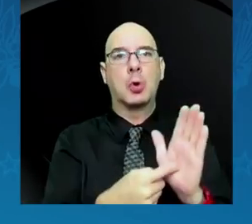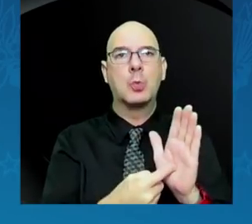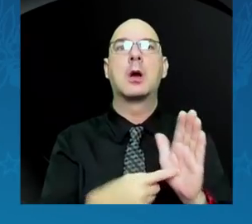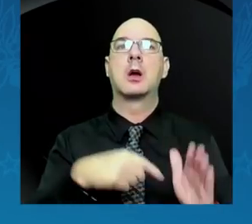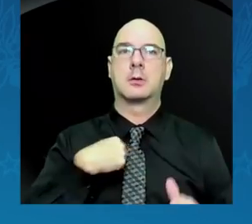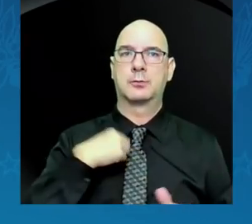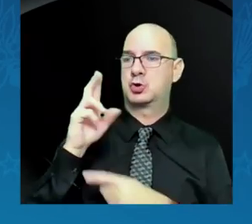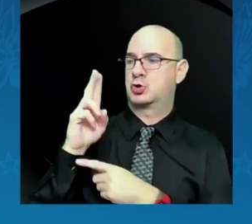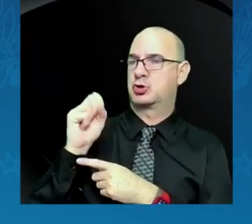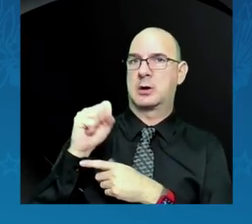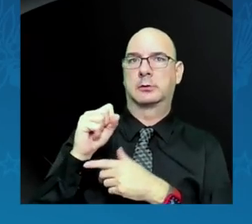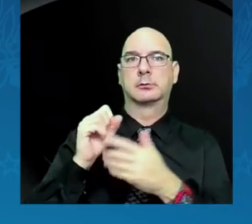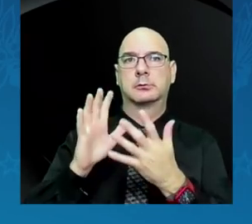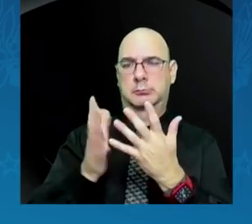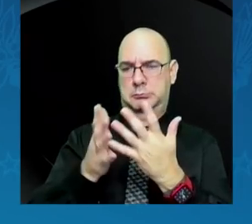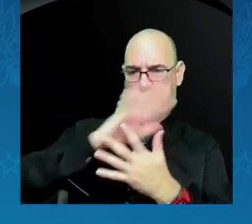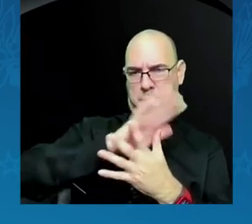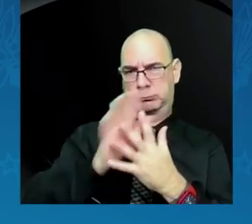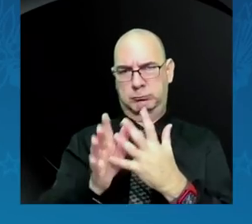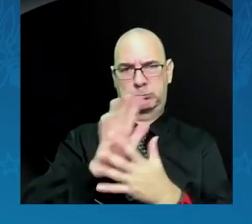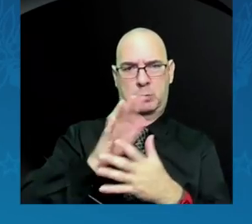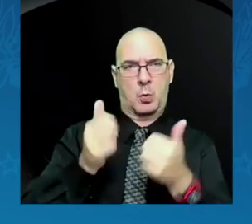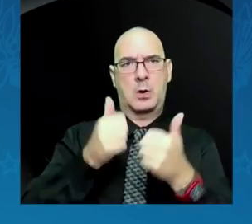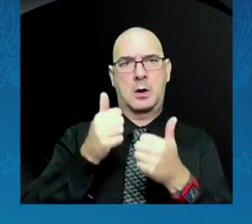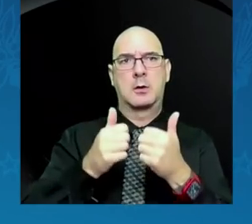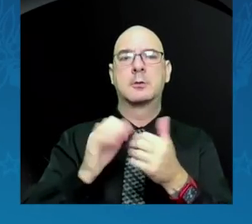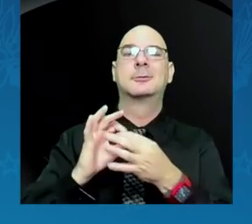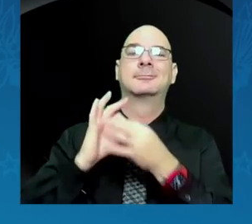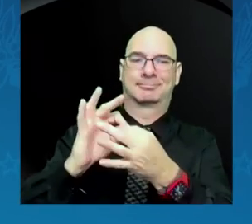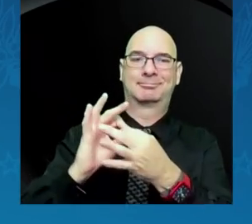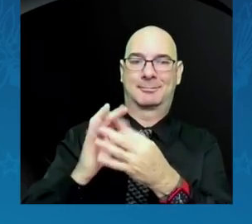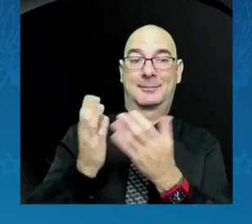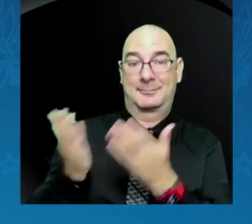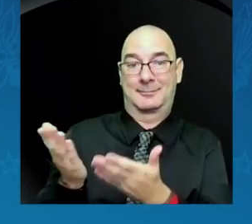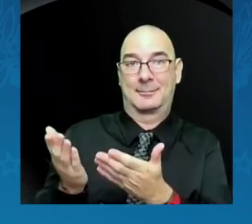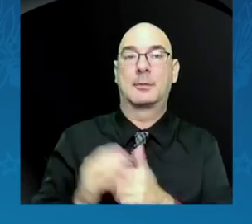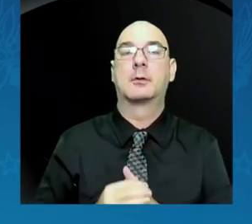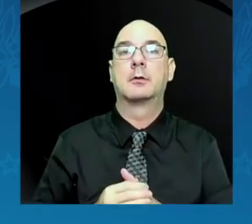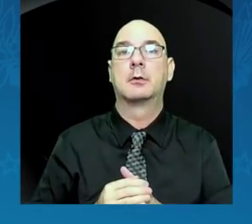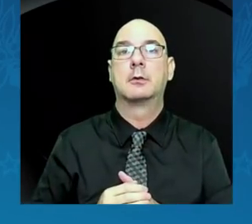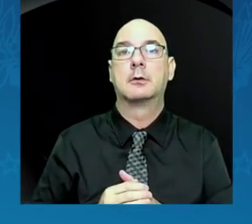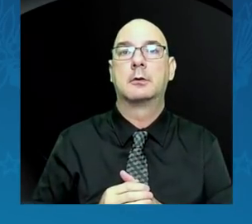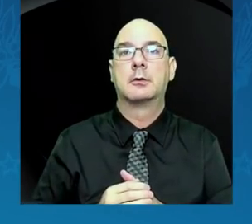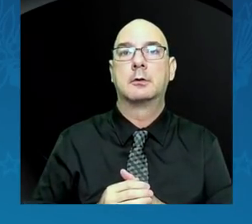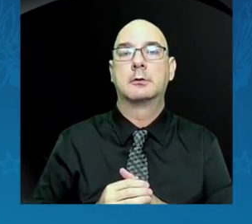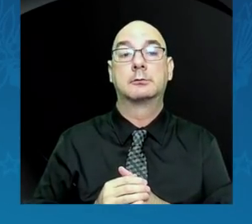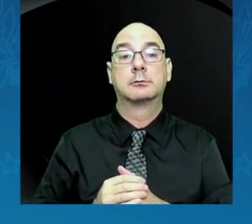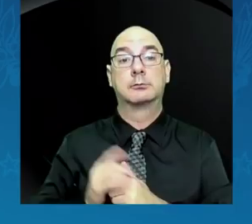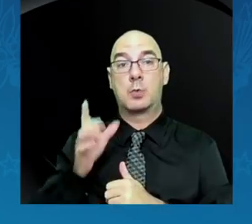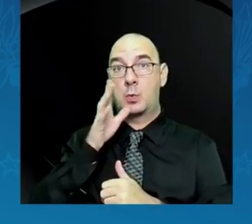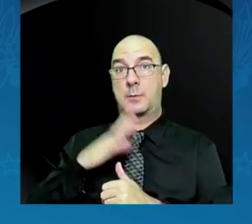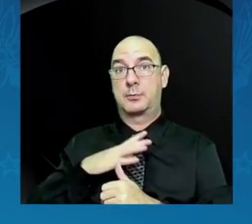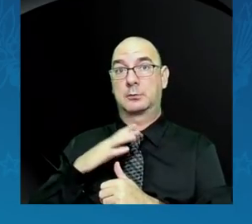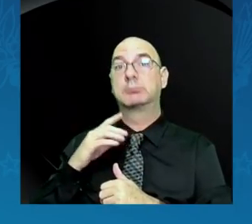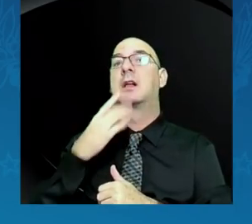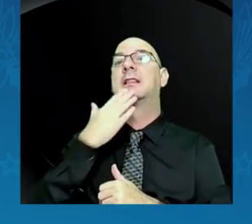France. Thank you. Our next question will come from Jennifer Jacobs at Bloomberg. Thanks a lot.